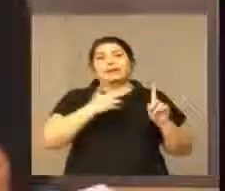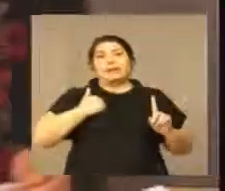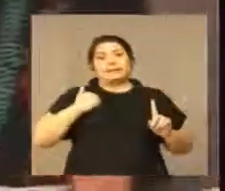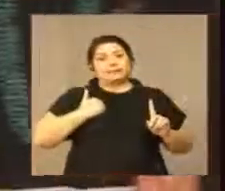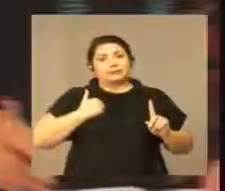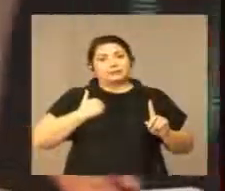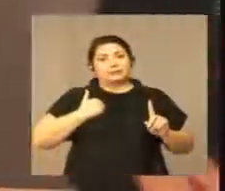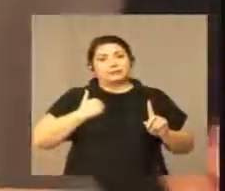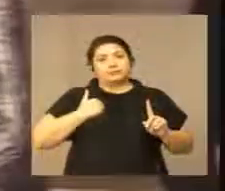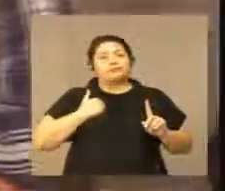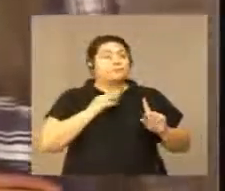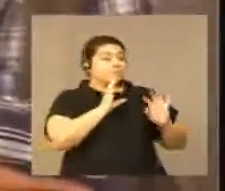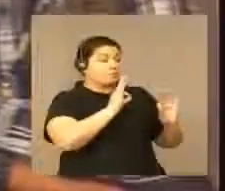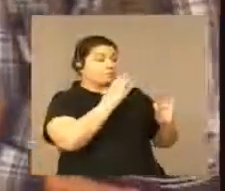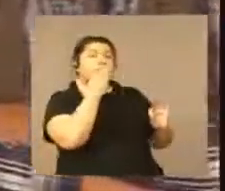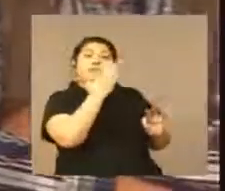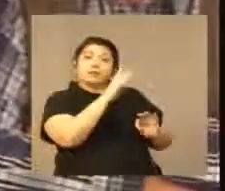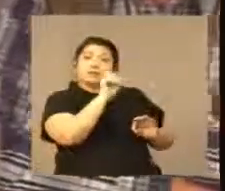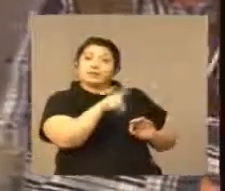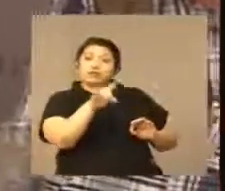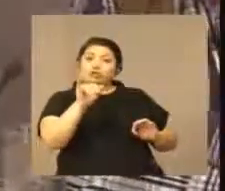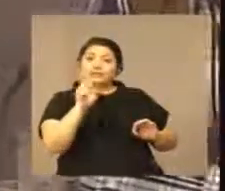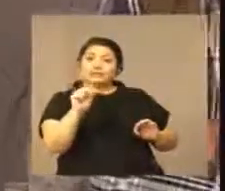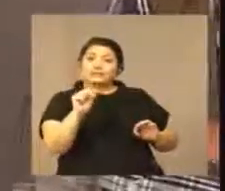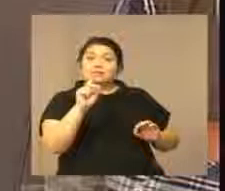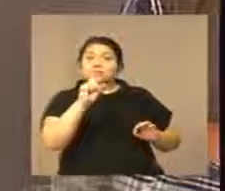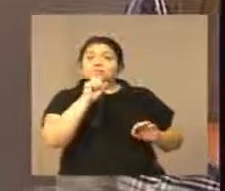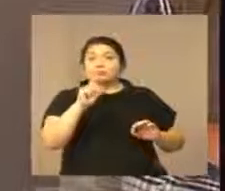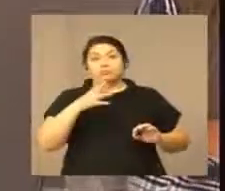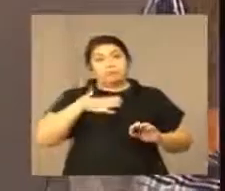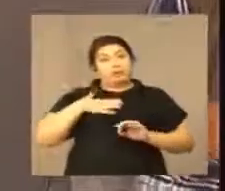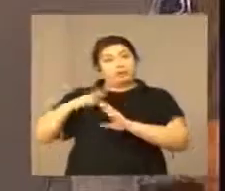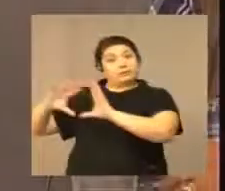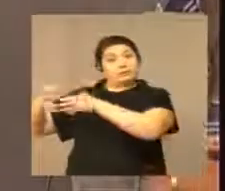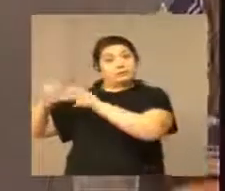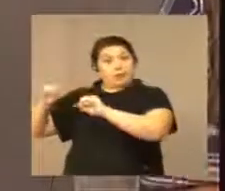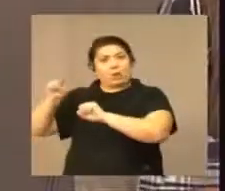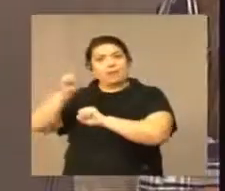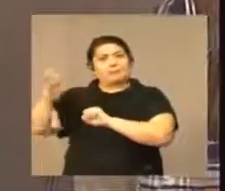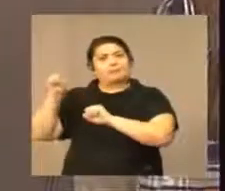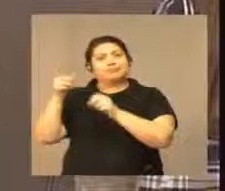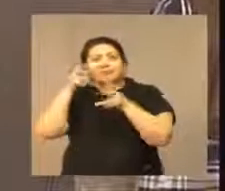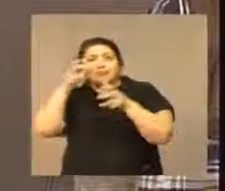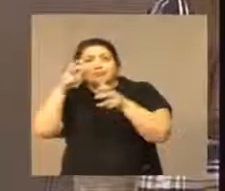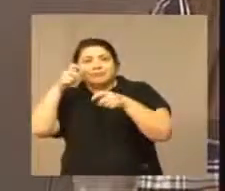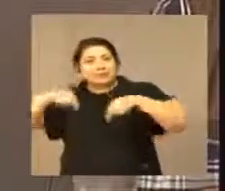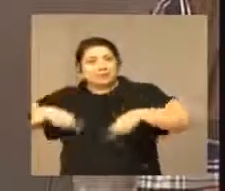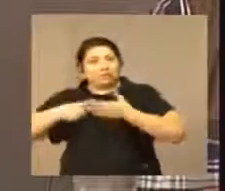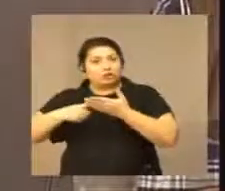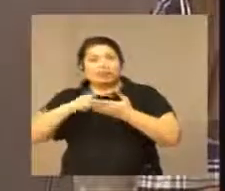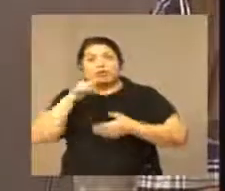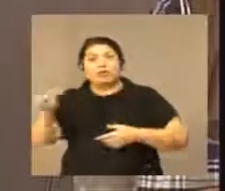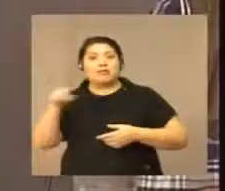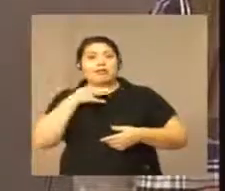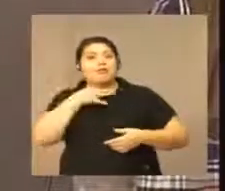Well, thank you for that question, Jason, and I'm sure my team, who's probably watching the webinar, will also be interested in my answer